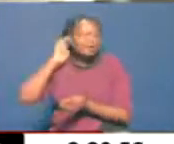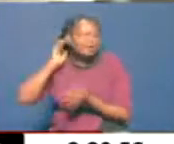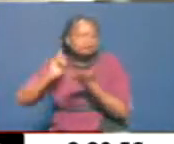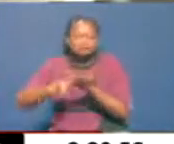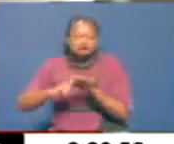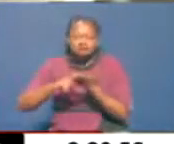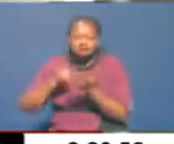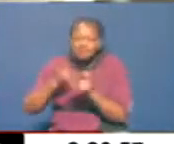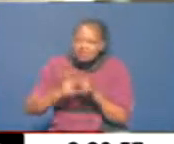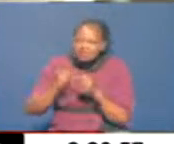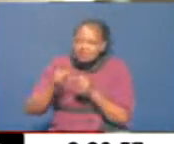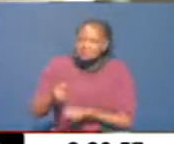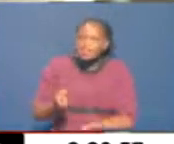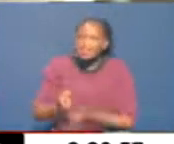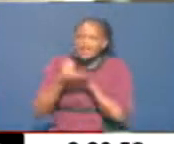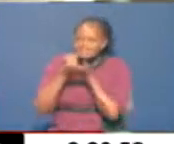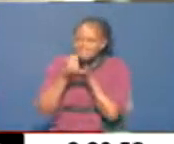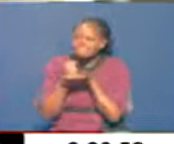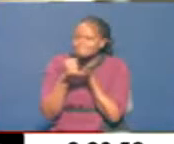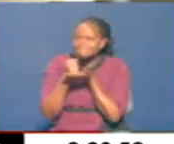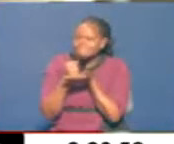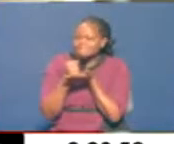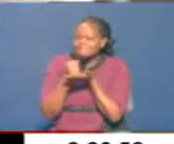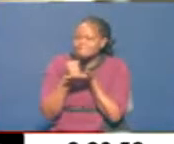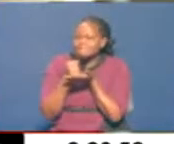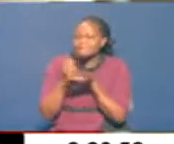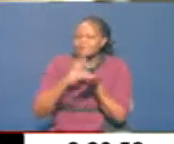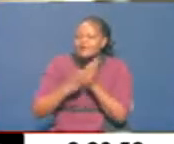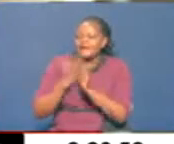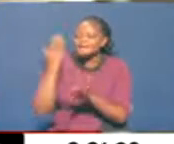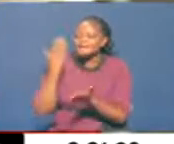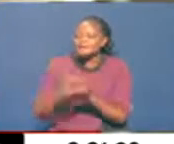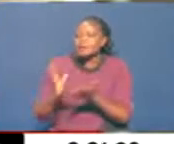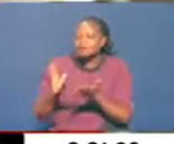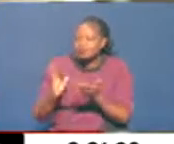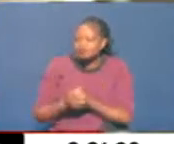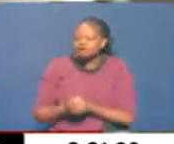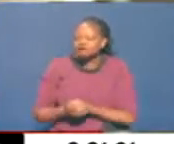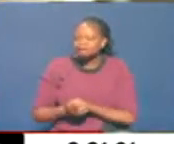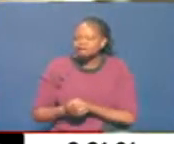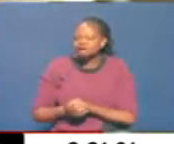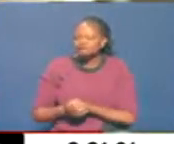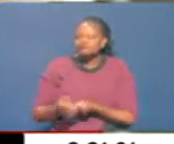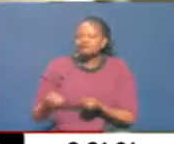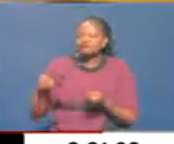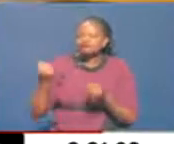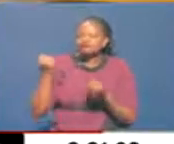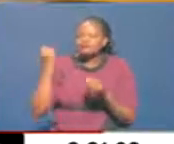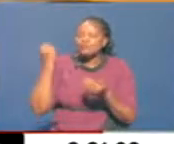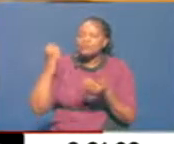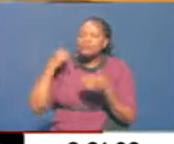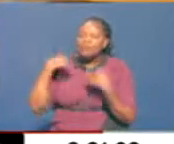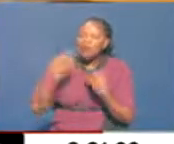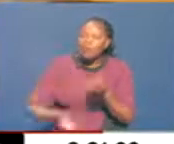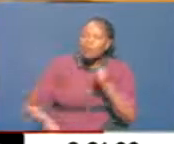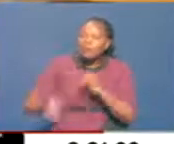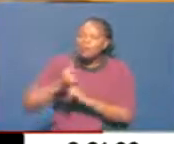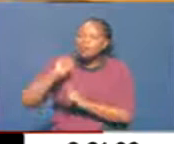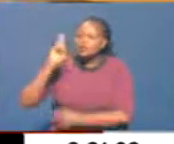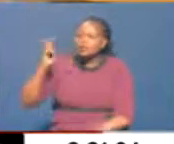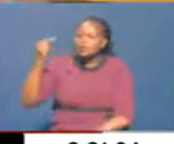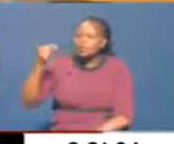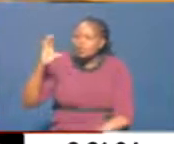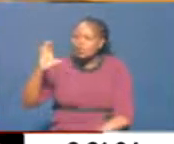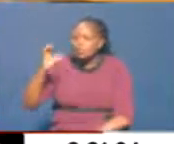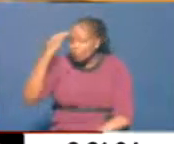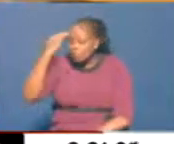actually cement and will form part of the stepping stone towards UHC. And why? Because it mandates that